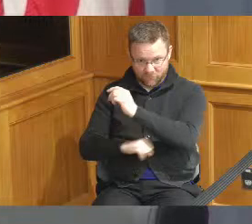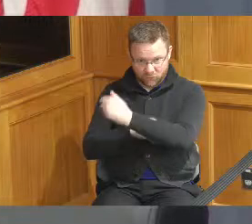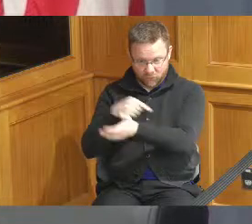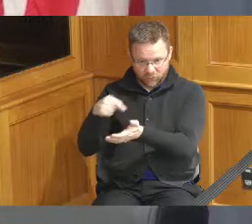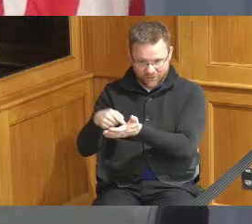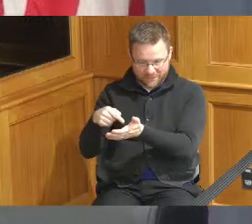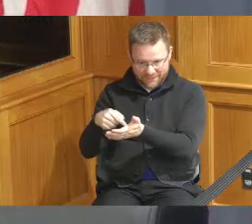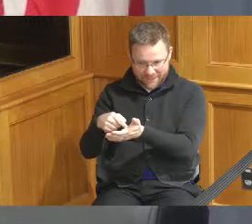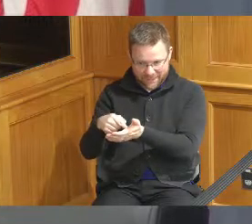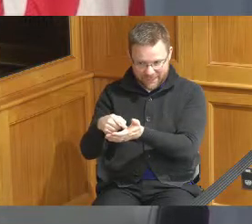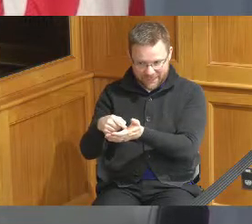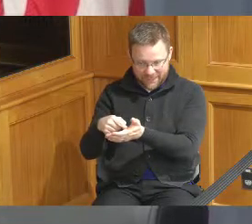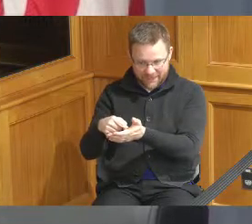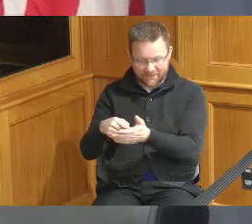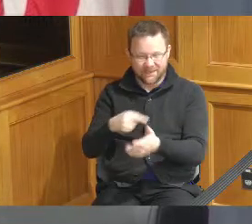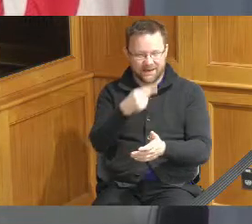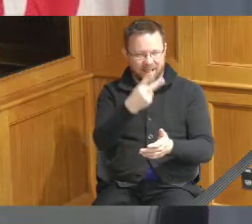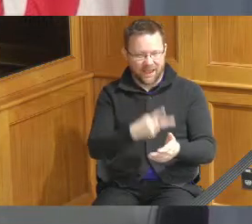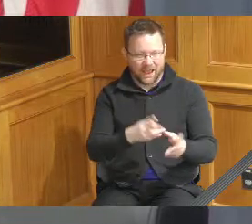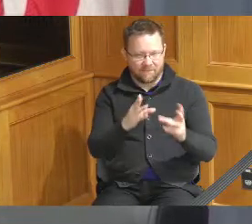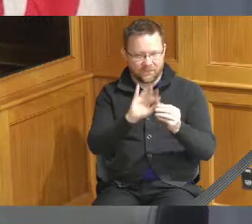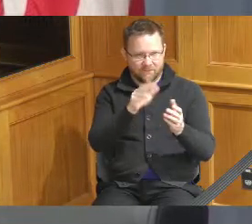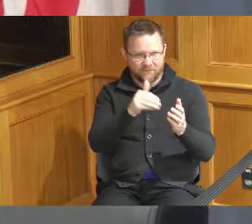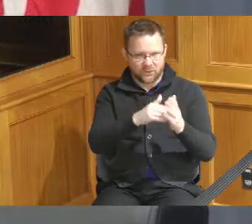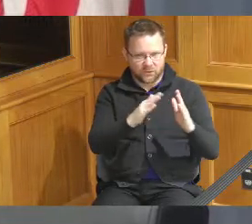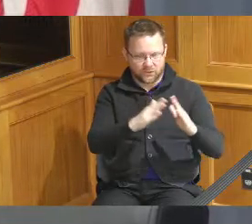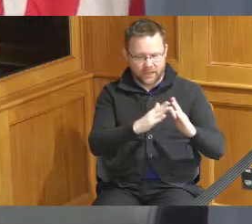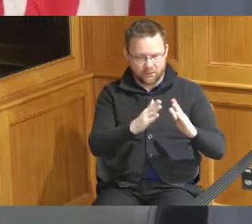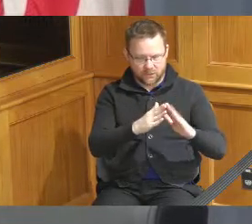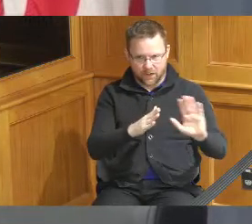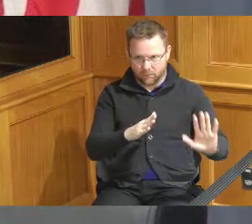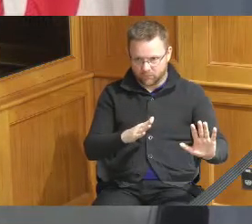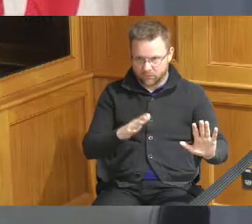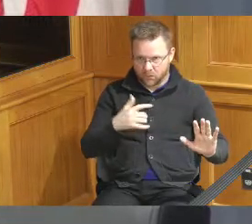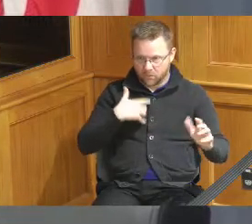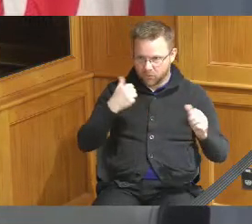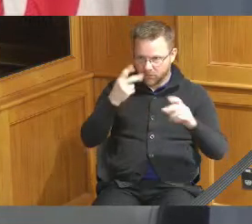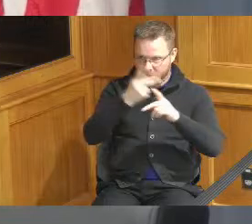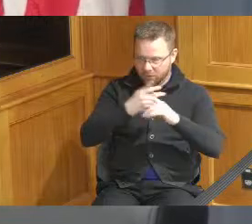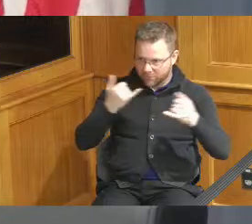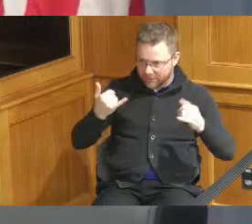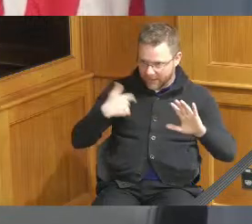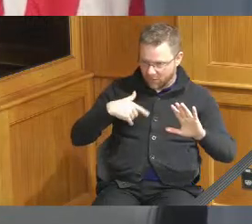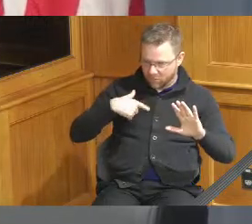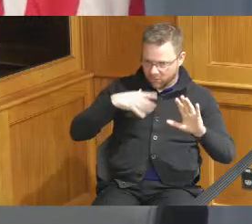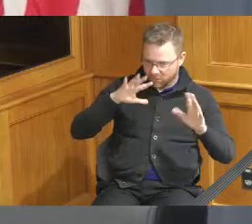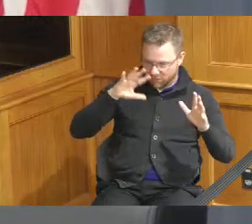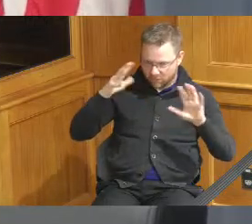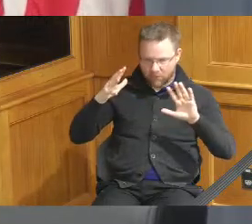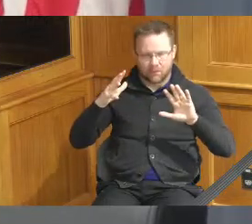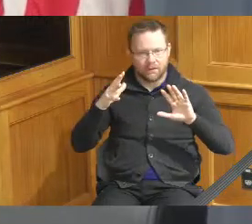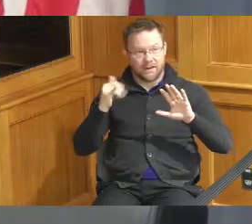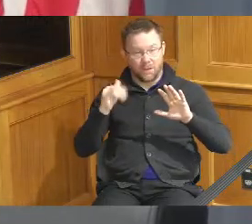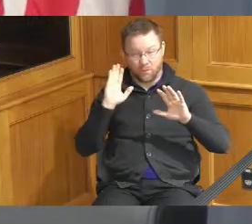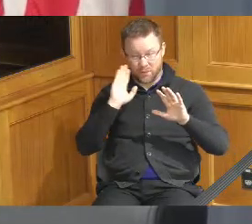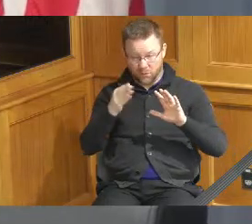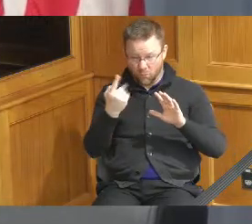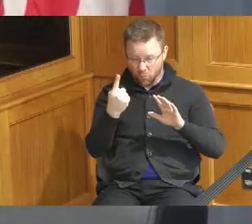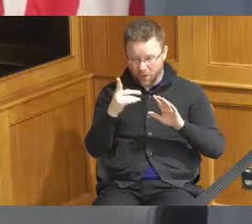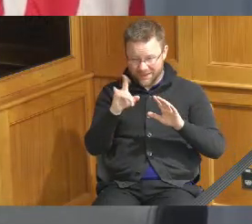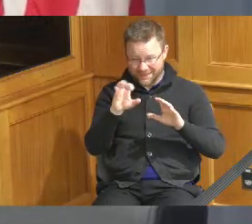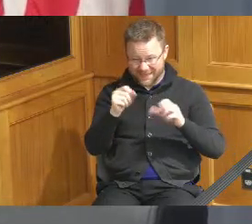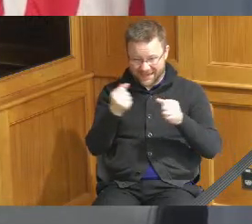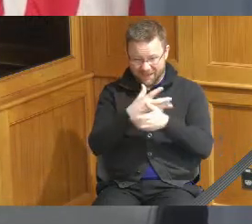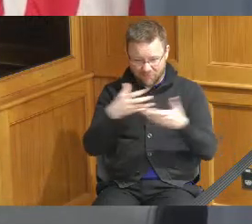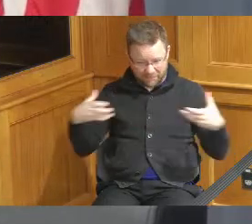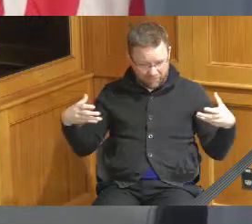and then half of the convention center downtown. So I'm just trying to figure out, now we're saying we're now going to be one debt? Is